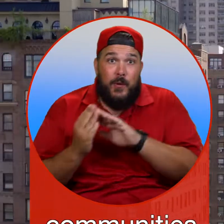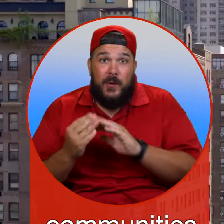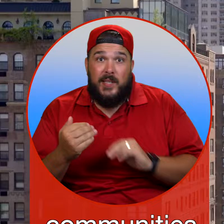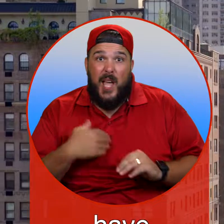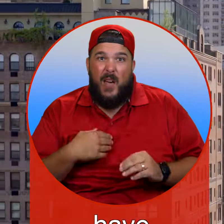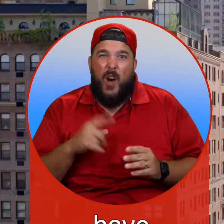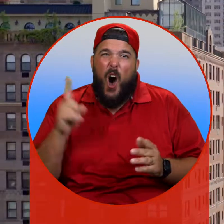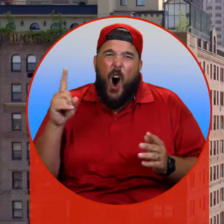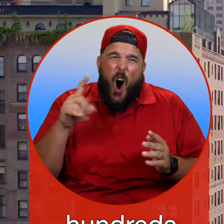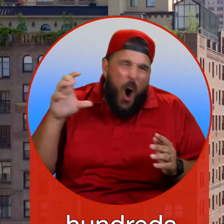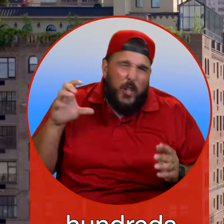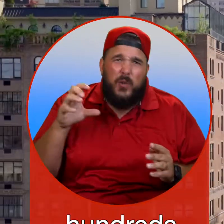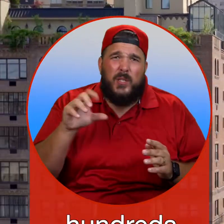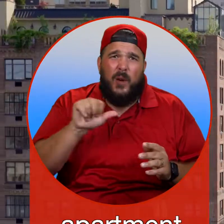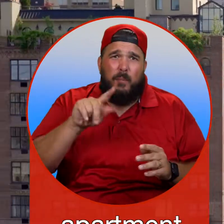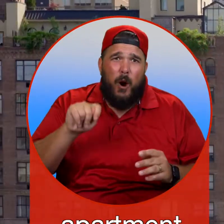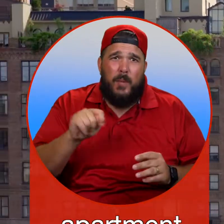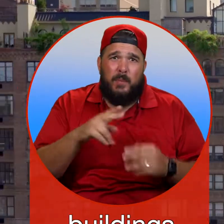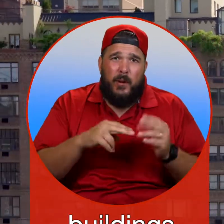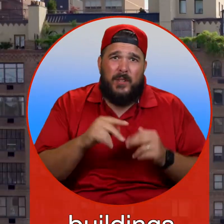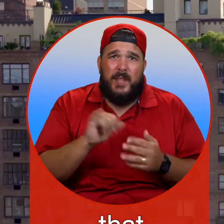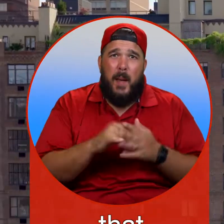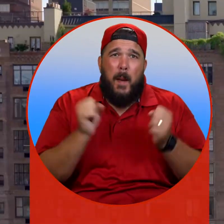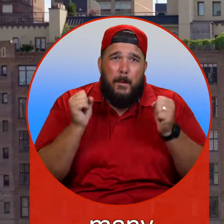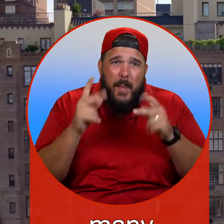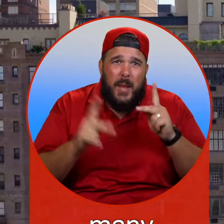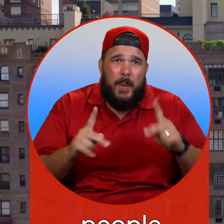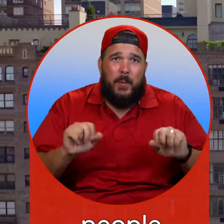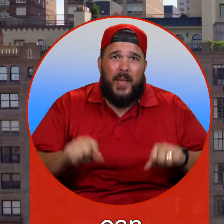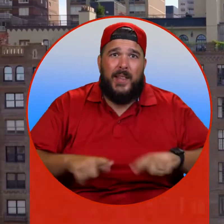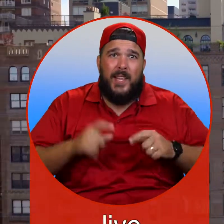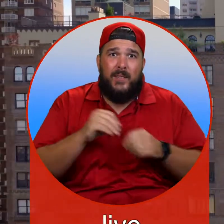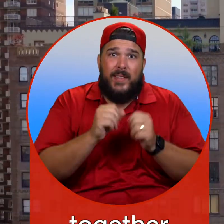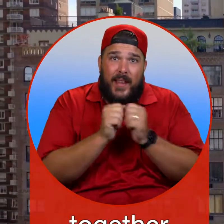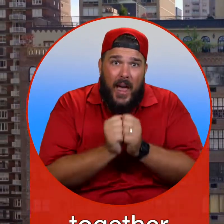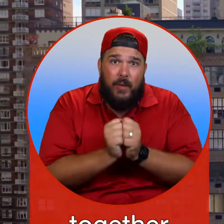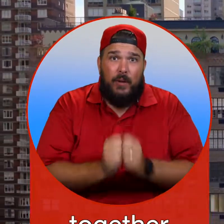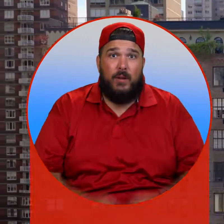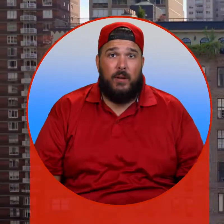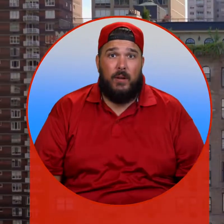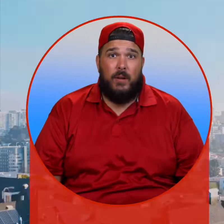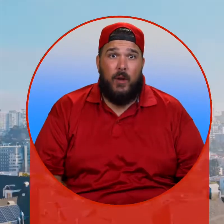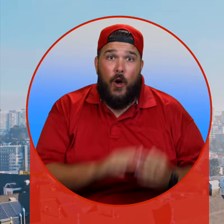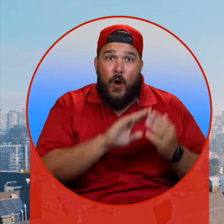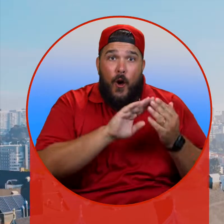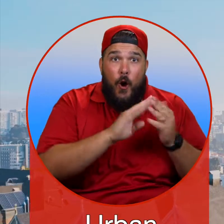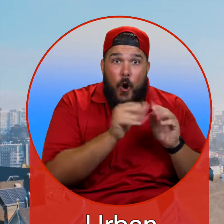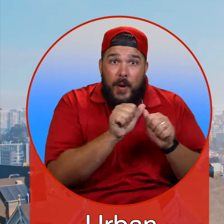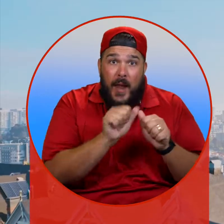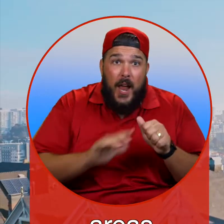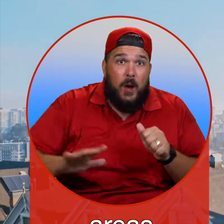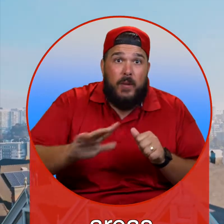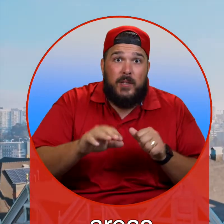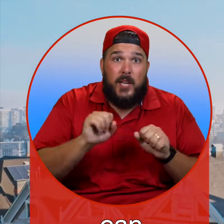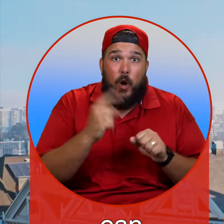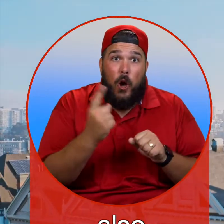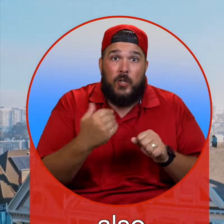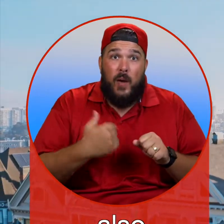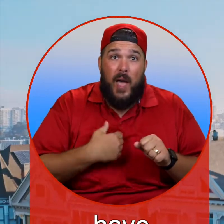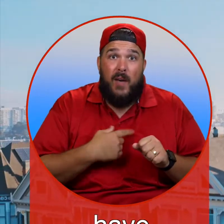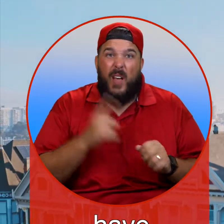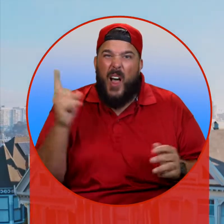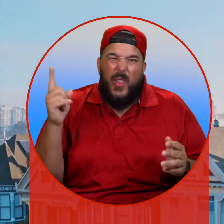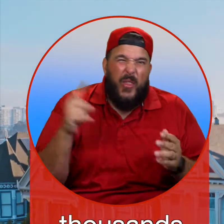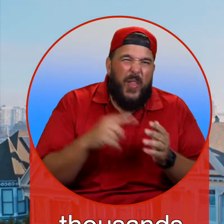Urban communities have hundreds of apartment buildings that many people can live in together. Urban areas can